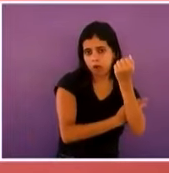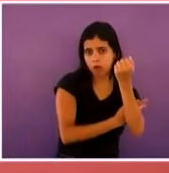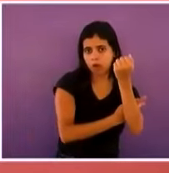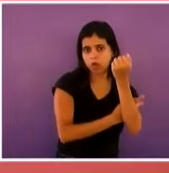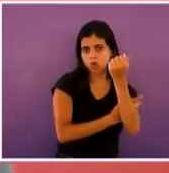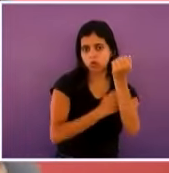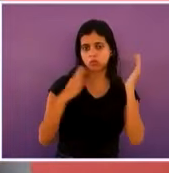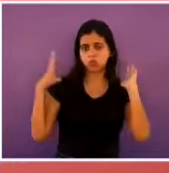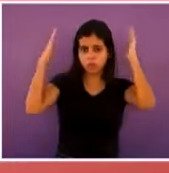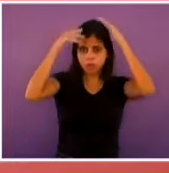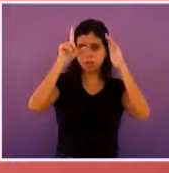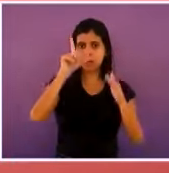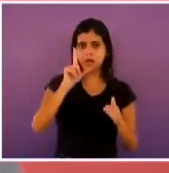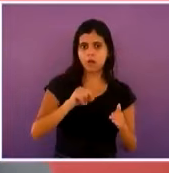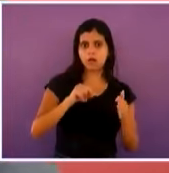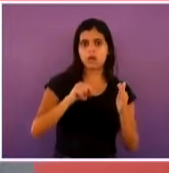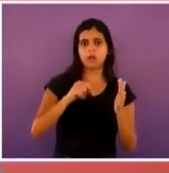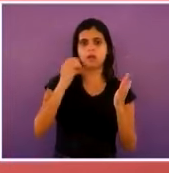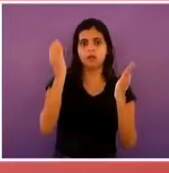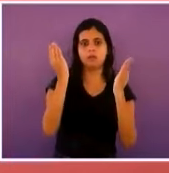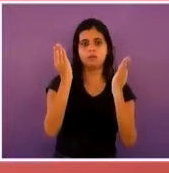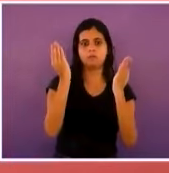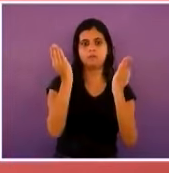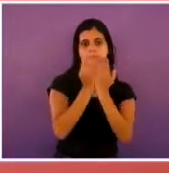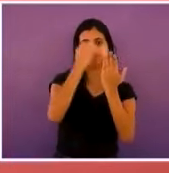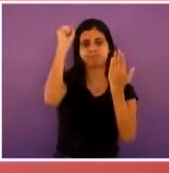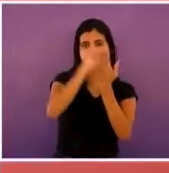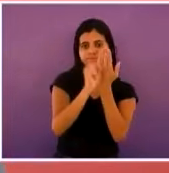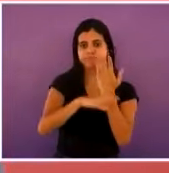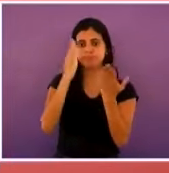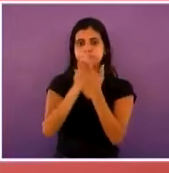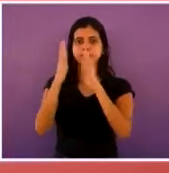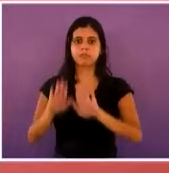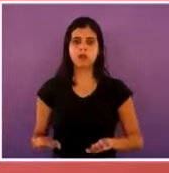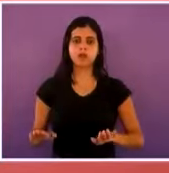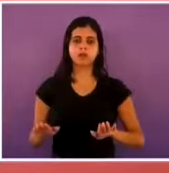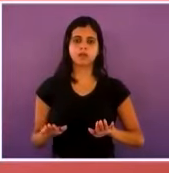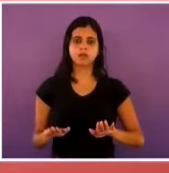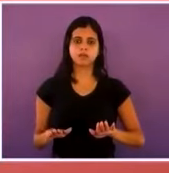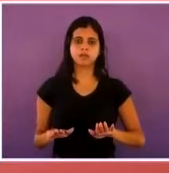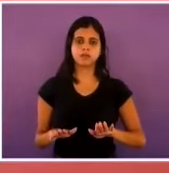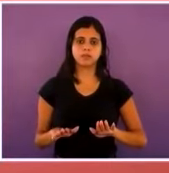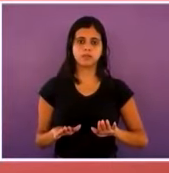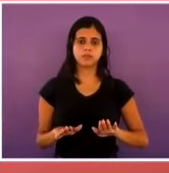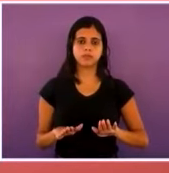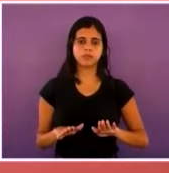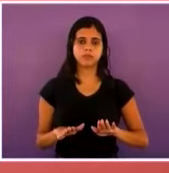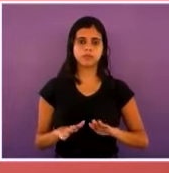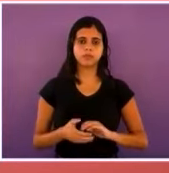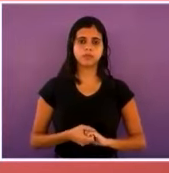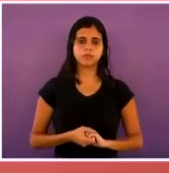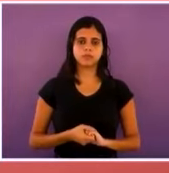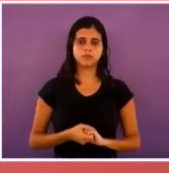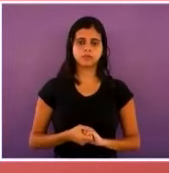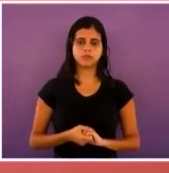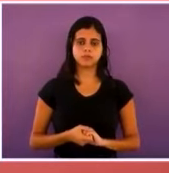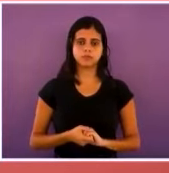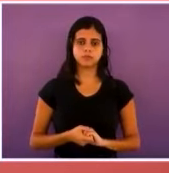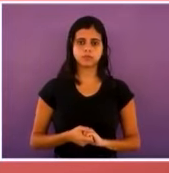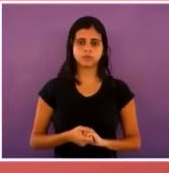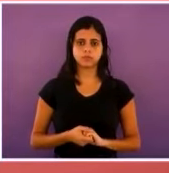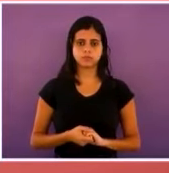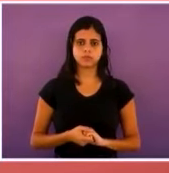a Reforma Protestante. And now, one of them is at the highest level